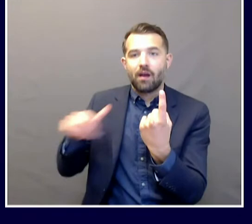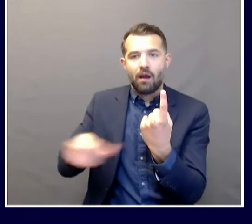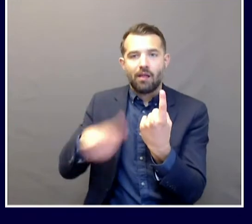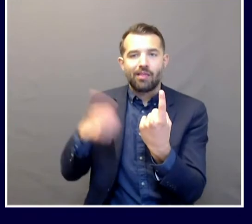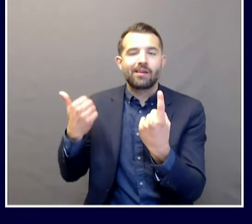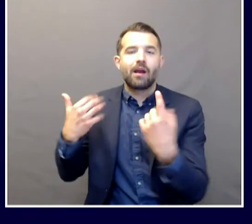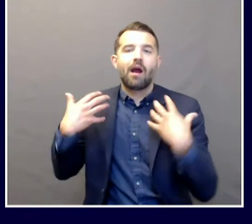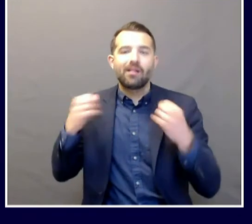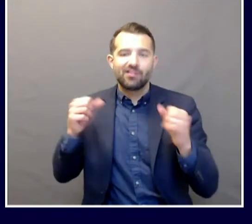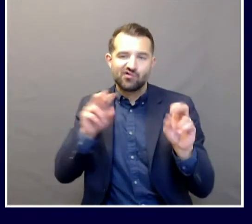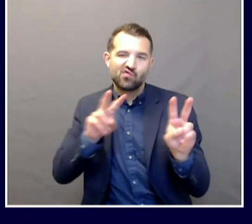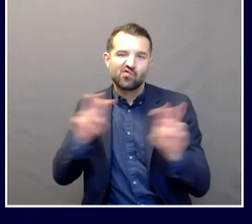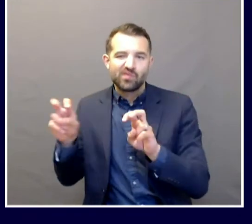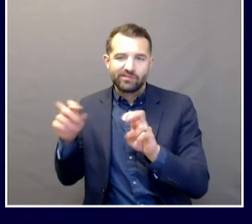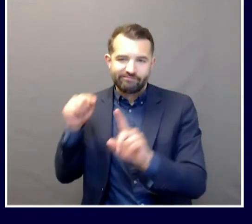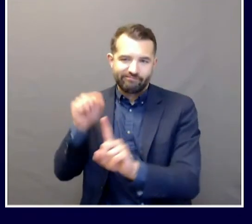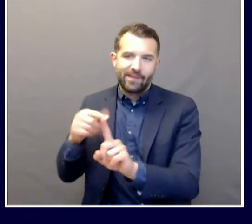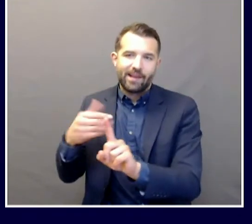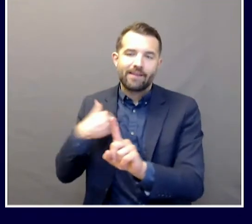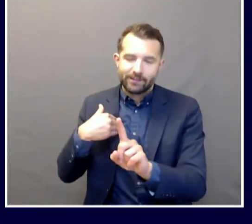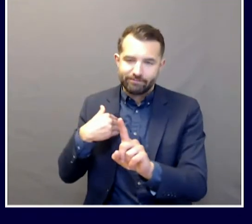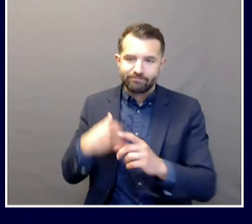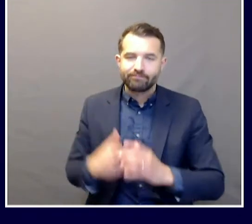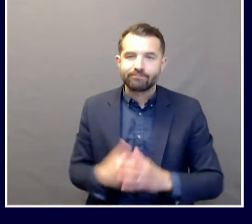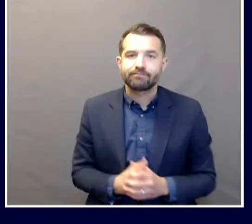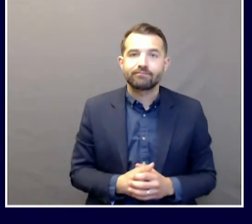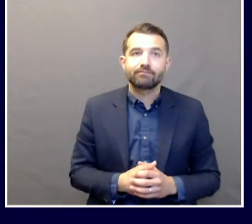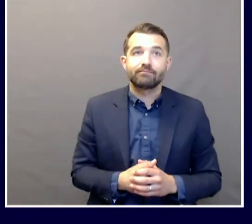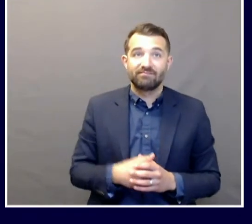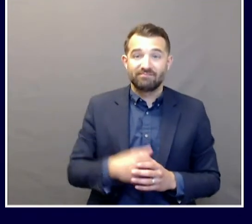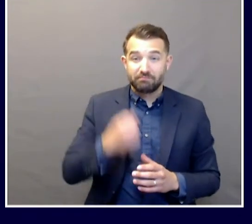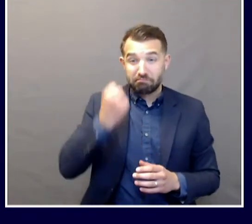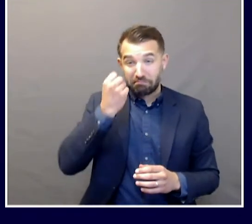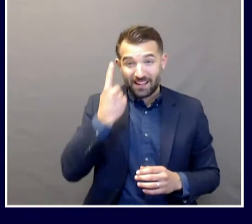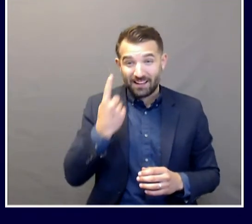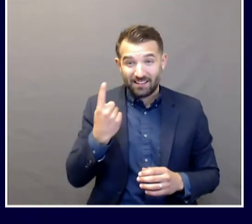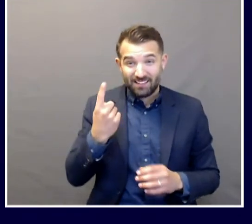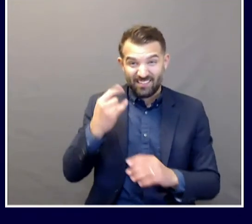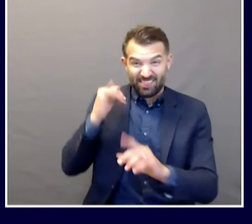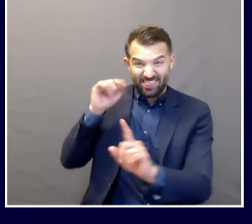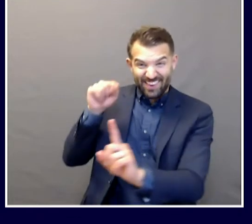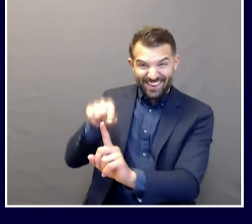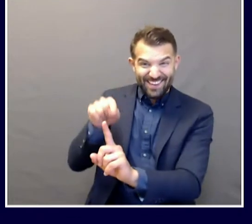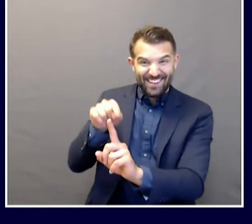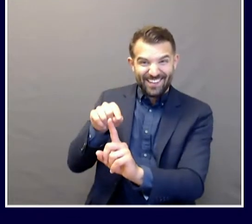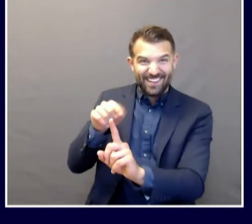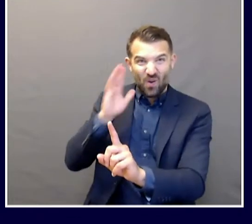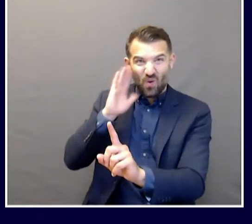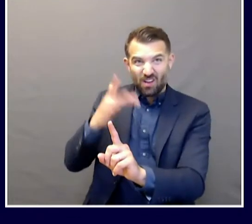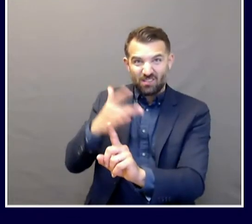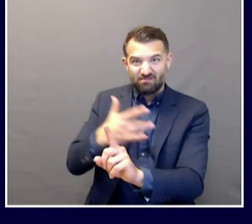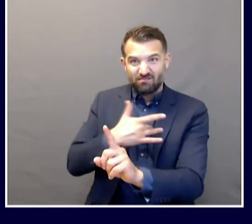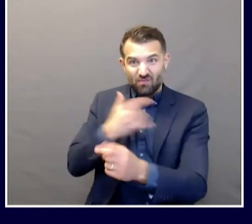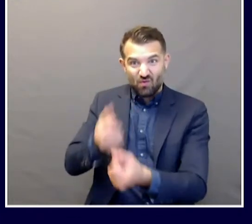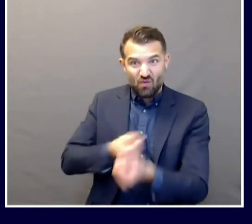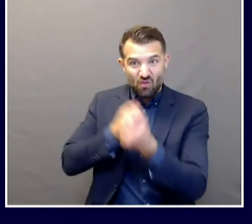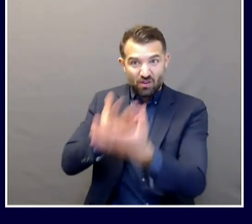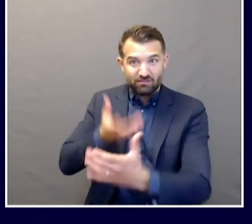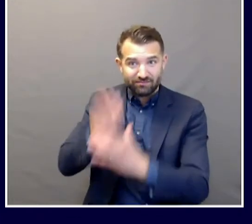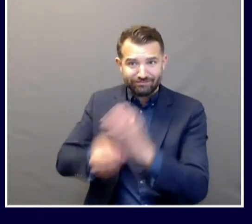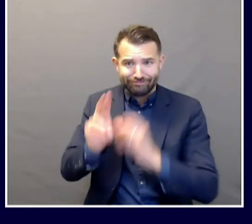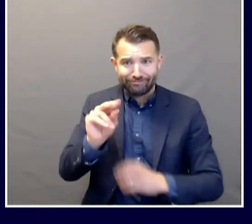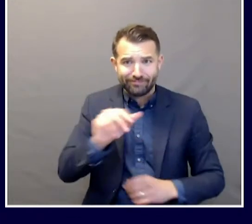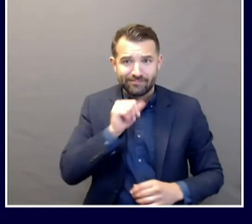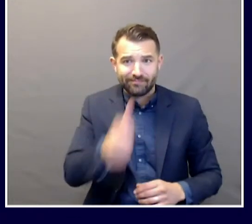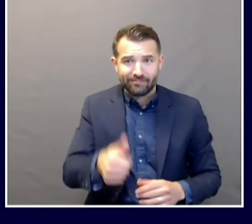but not one that would have normally led them to pass away, but they did have a pre-existing medical